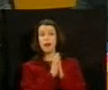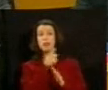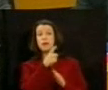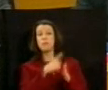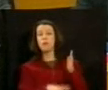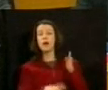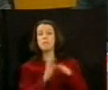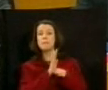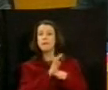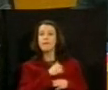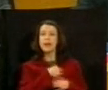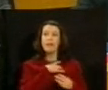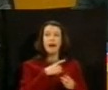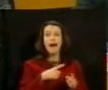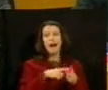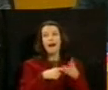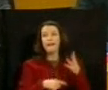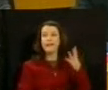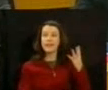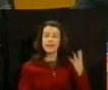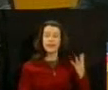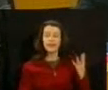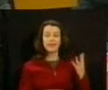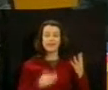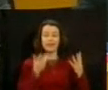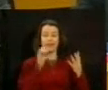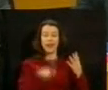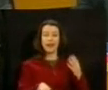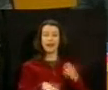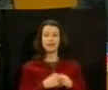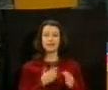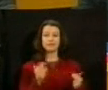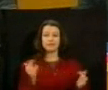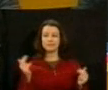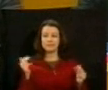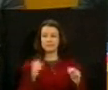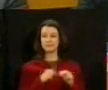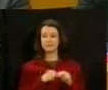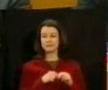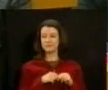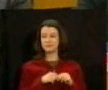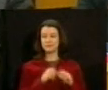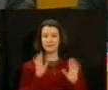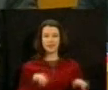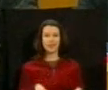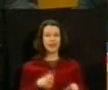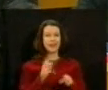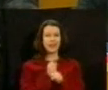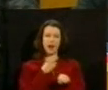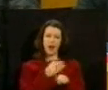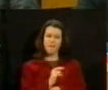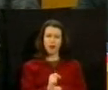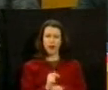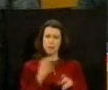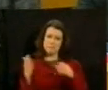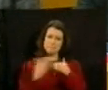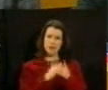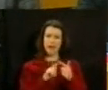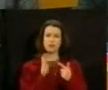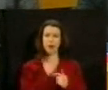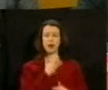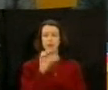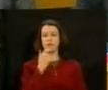I like and all that. You know, that's what they put in there. Let's get over this and get back to our charter and